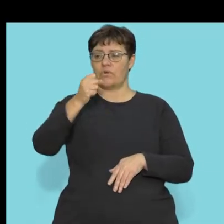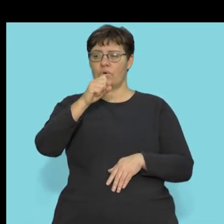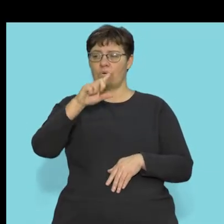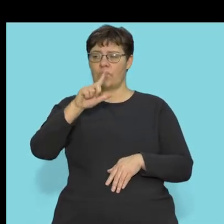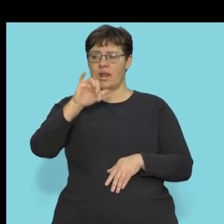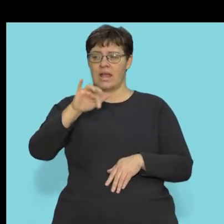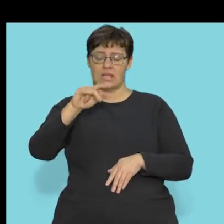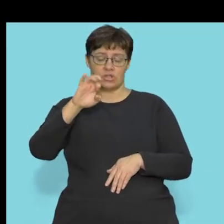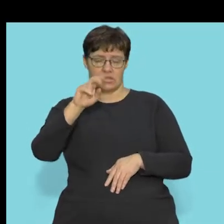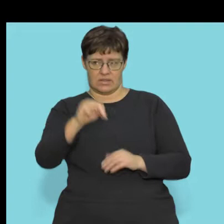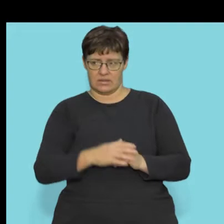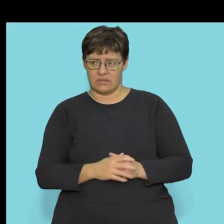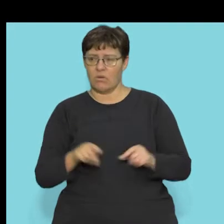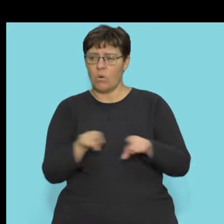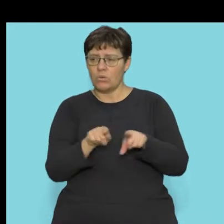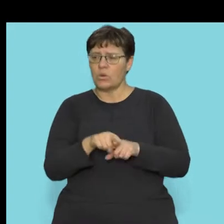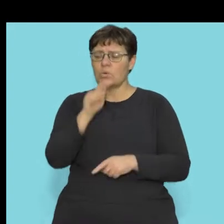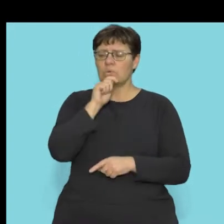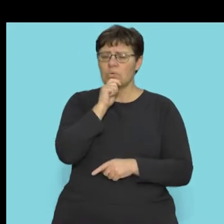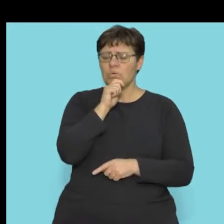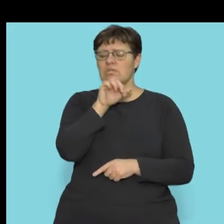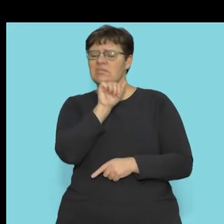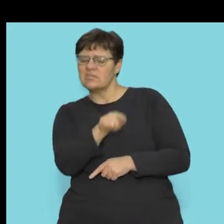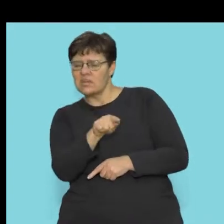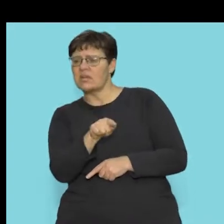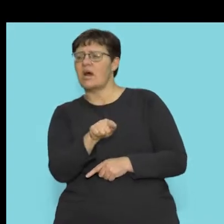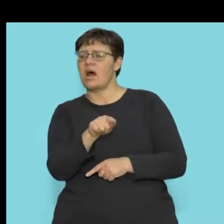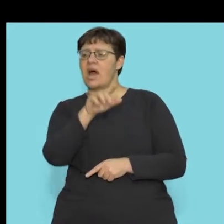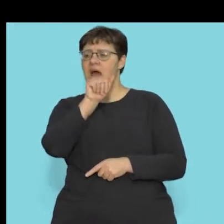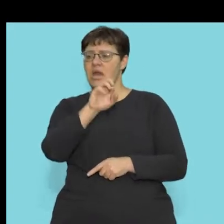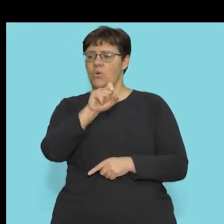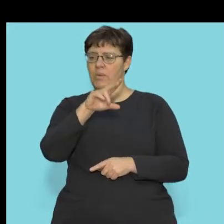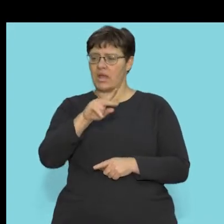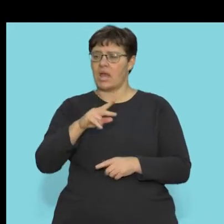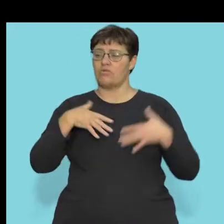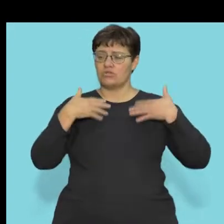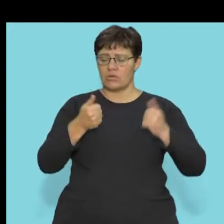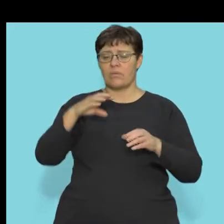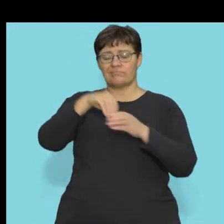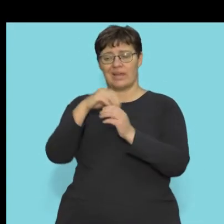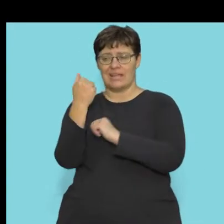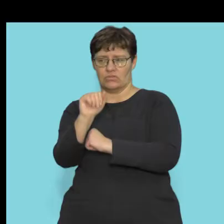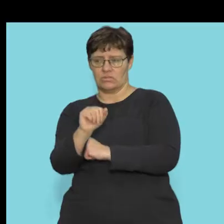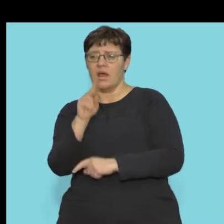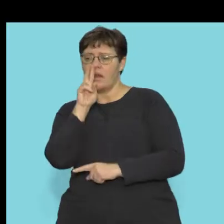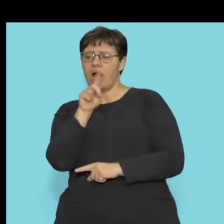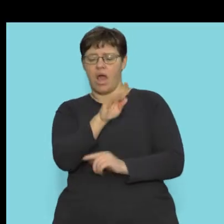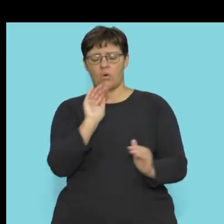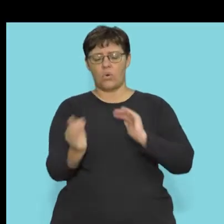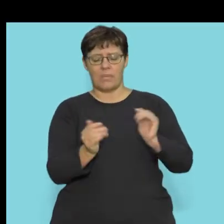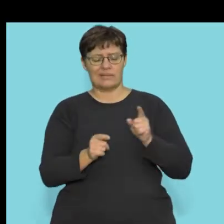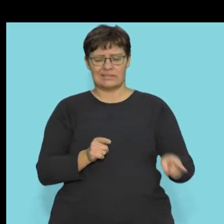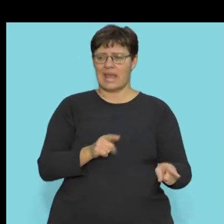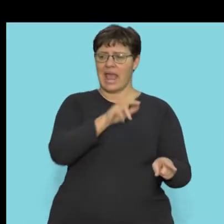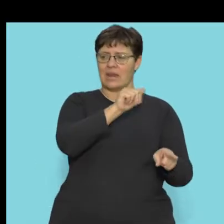look at the uses of anaerobic respiration in industry. And at the end, we will try and compare anaerobic